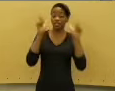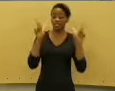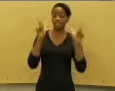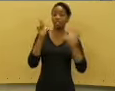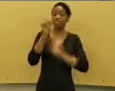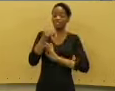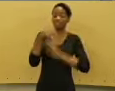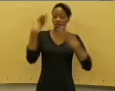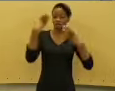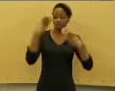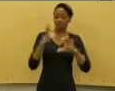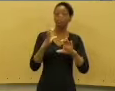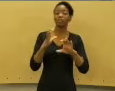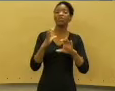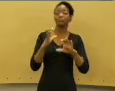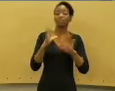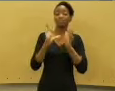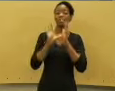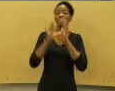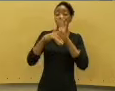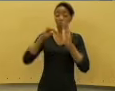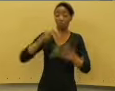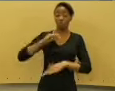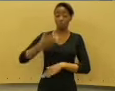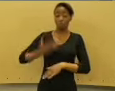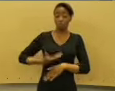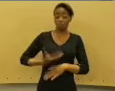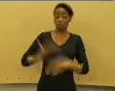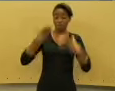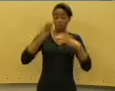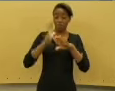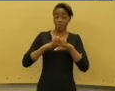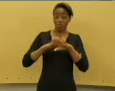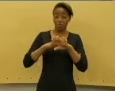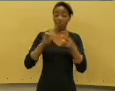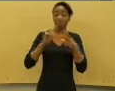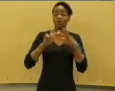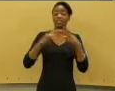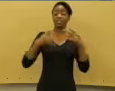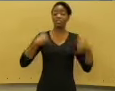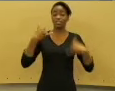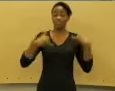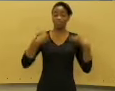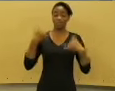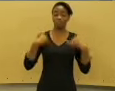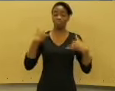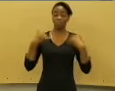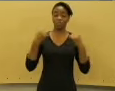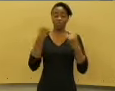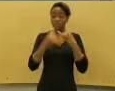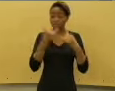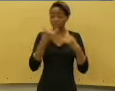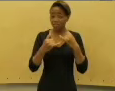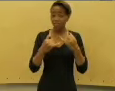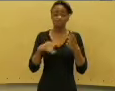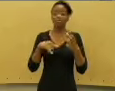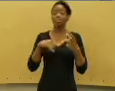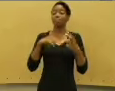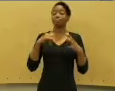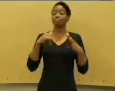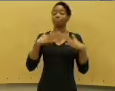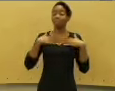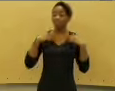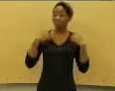wanted to focus on disabled women and sexual pleasure and sexual health, all the conversations